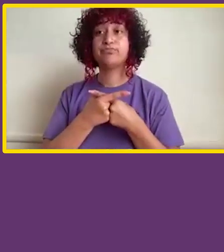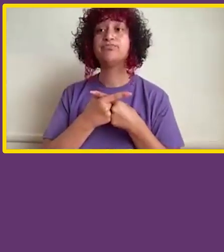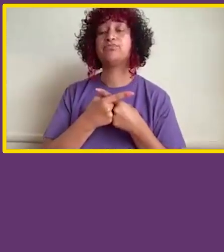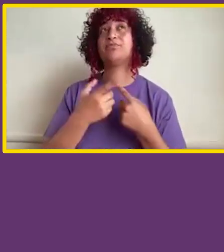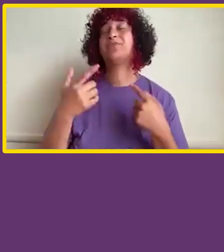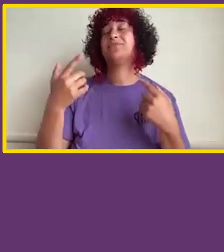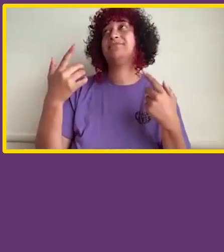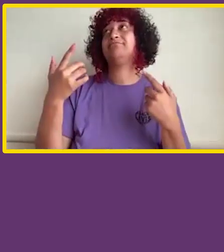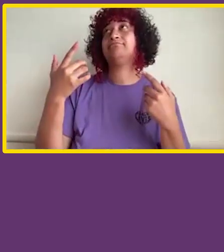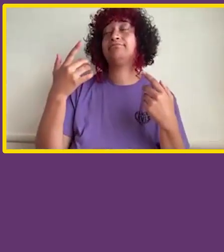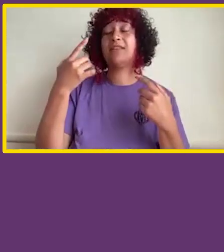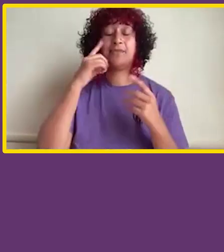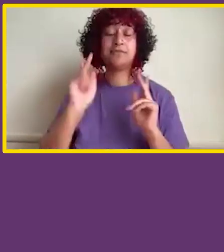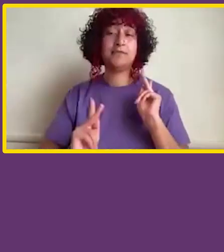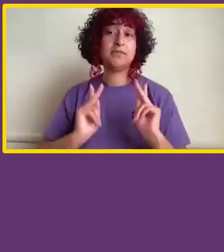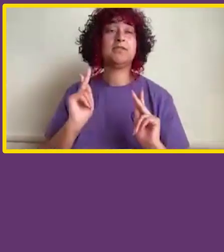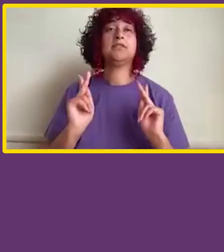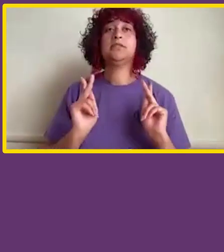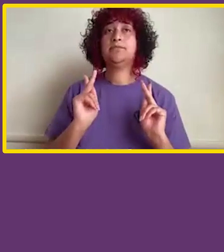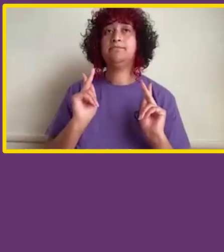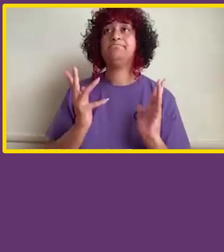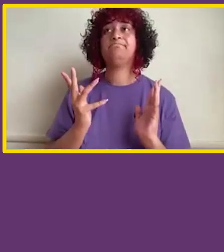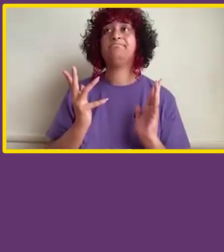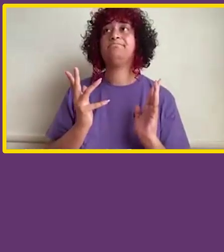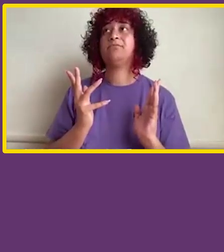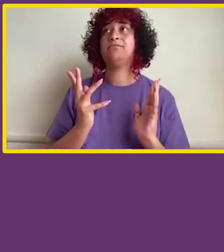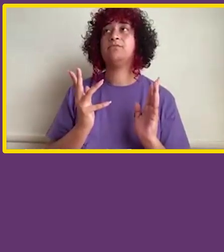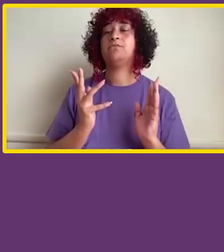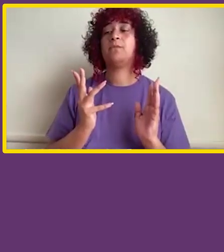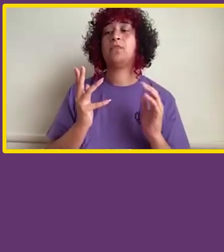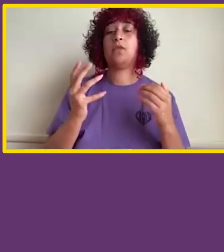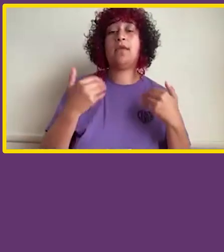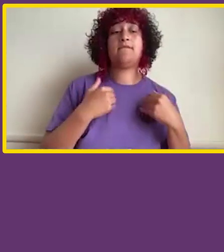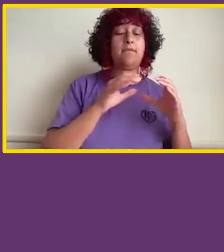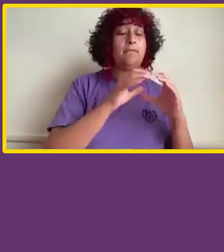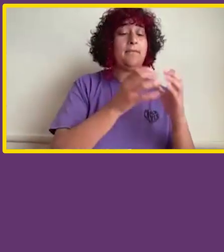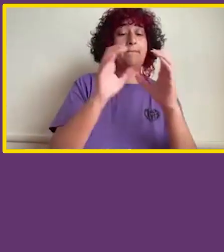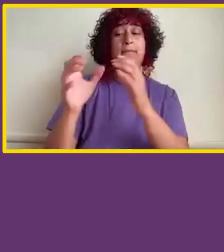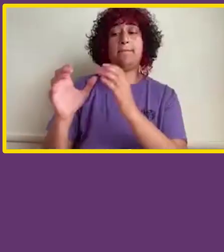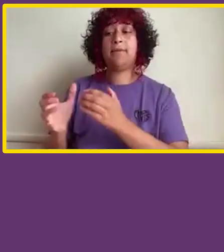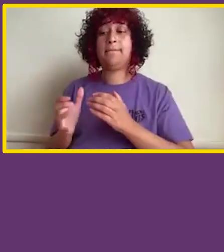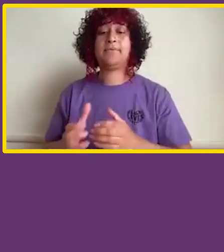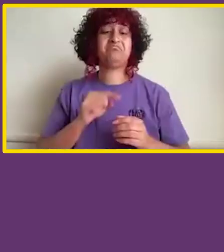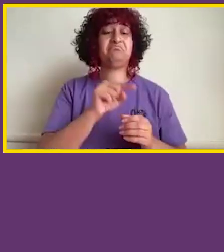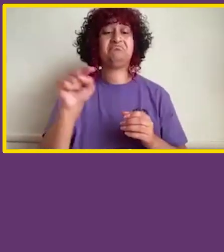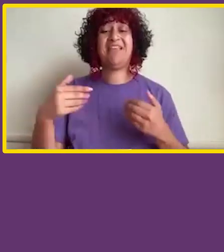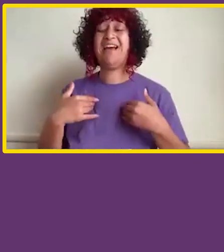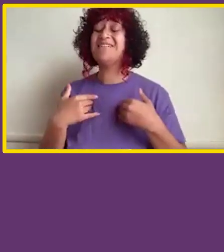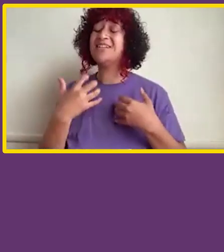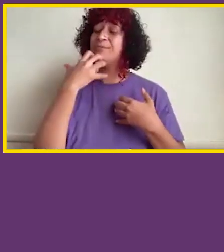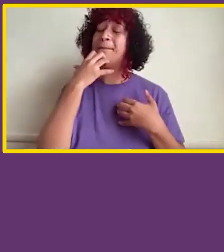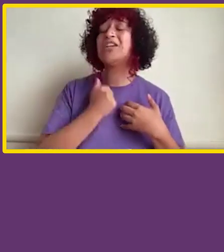think that people are, there are, I think, pockets where there's a lot of passion and advocacy, rightfully